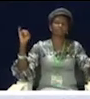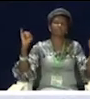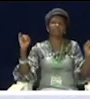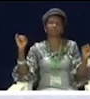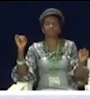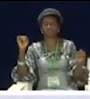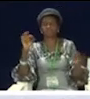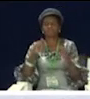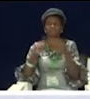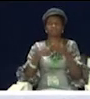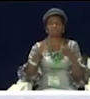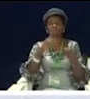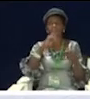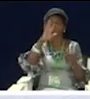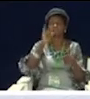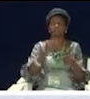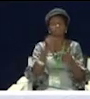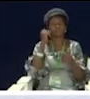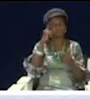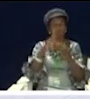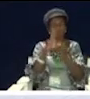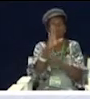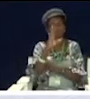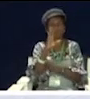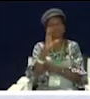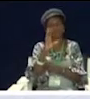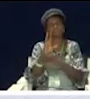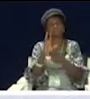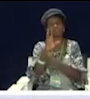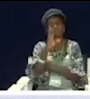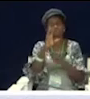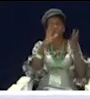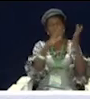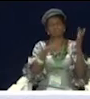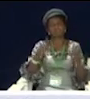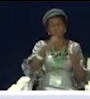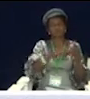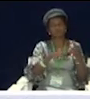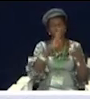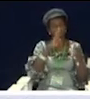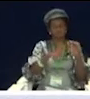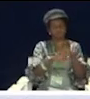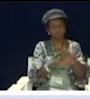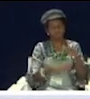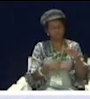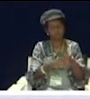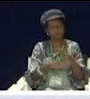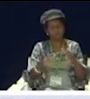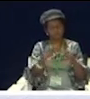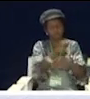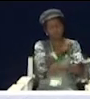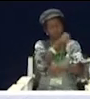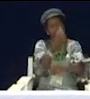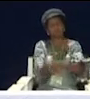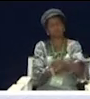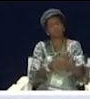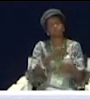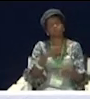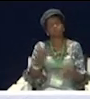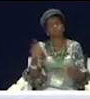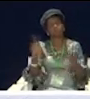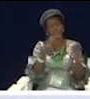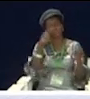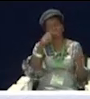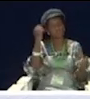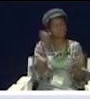If you want to really understand God, God expects you to be under authority. Do I hear